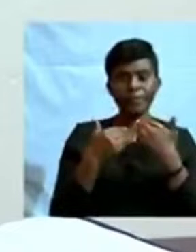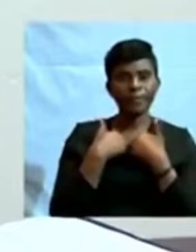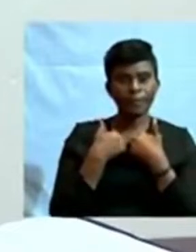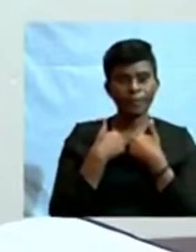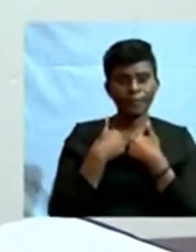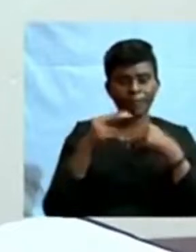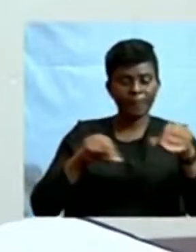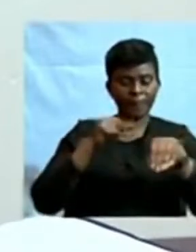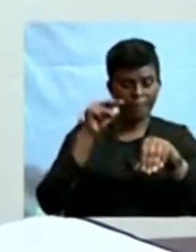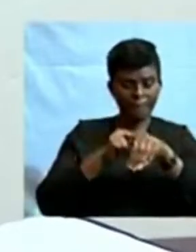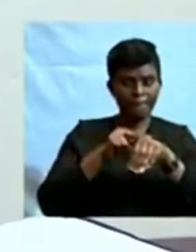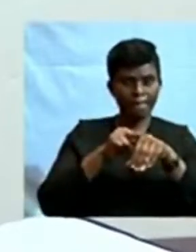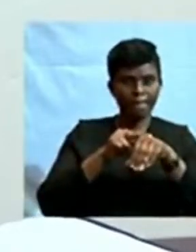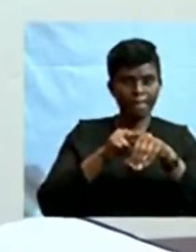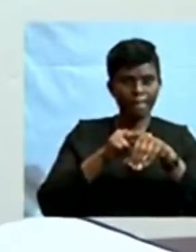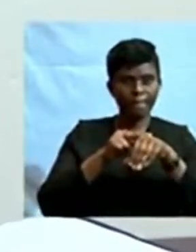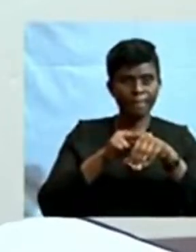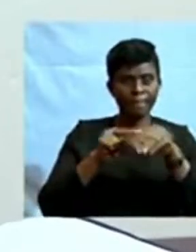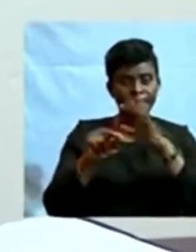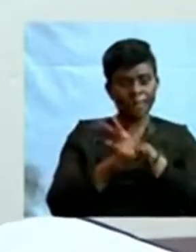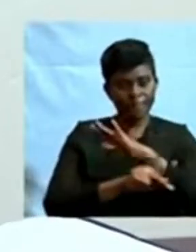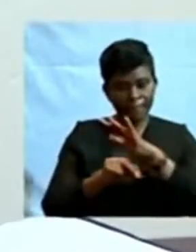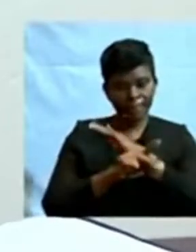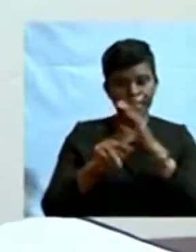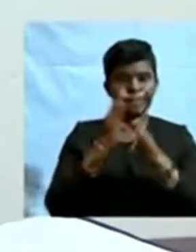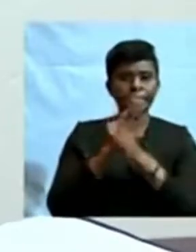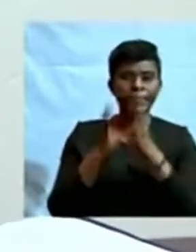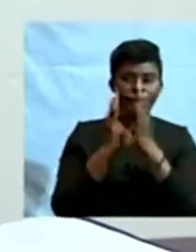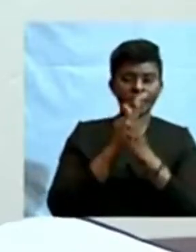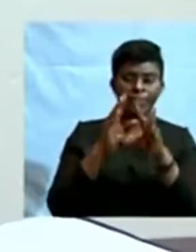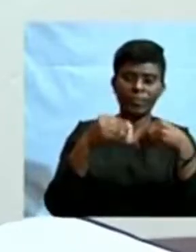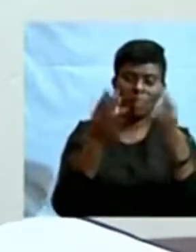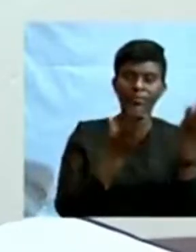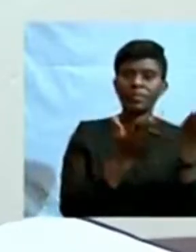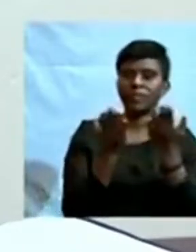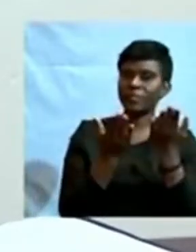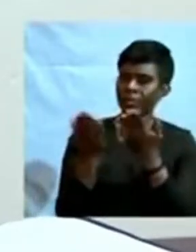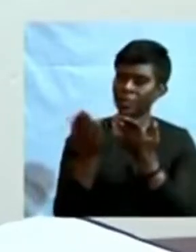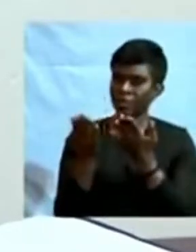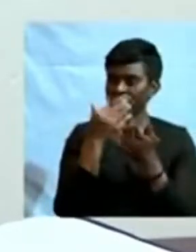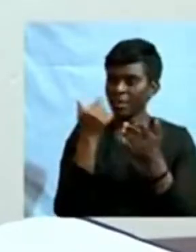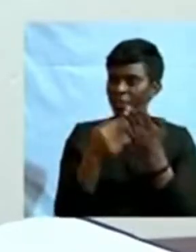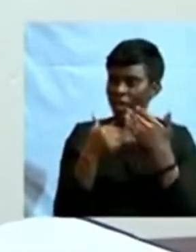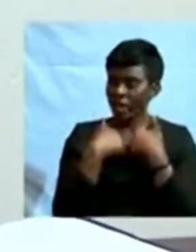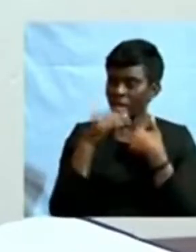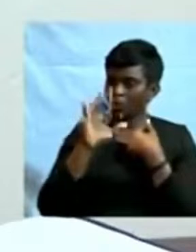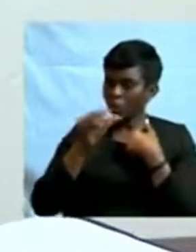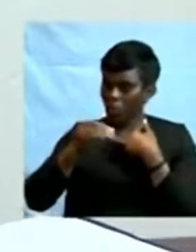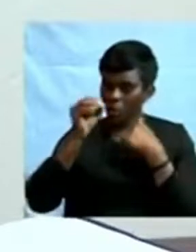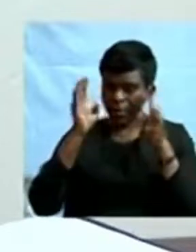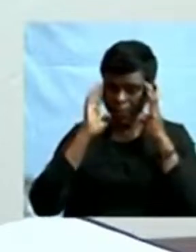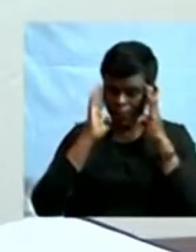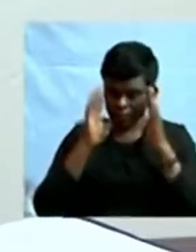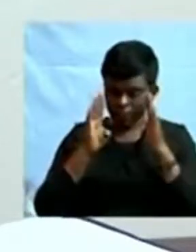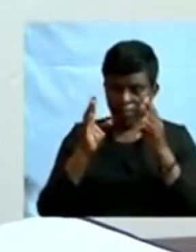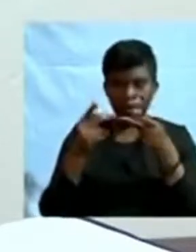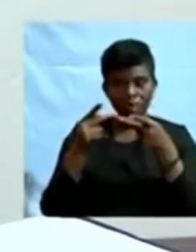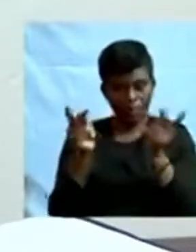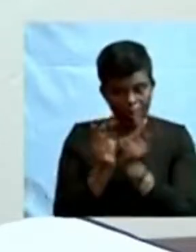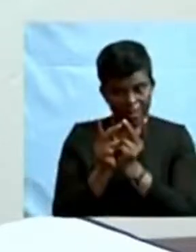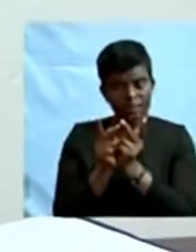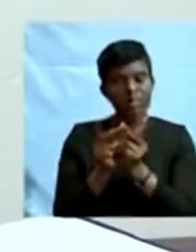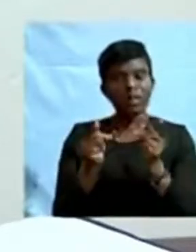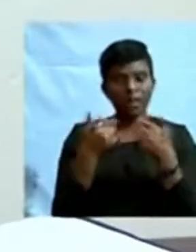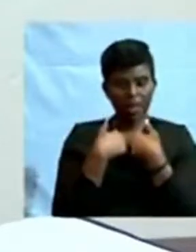the national carrier must have primary infrastructure to offer services. They must have their own dedicated lounge space.